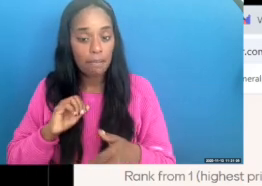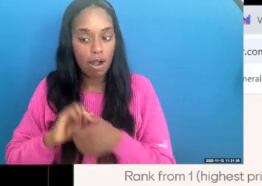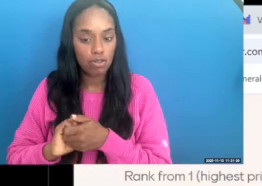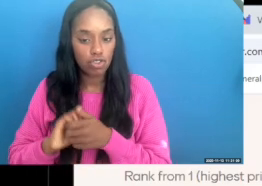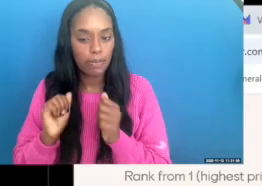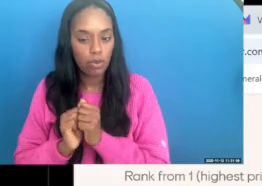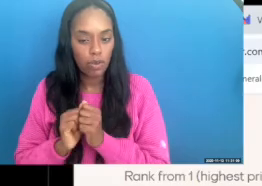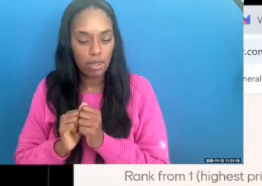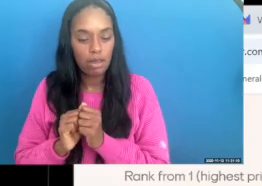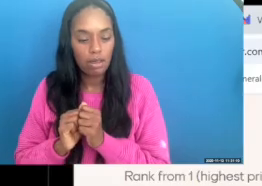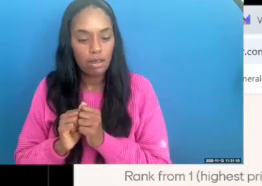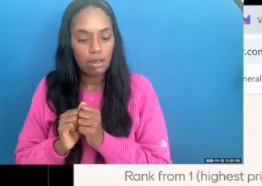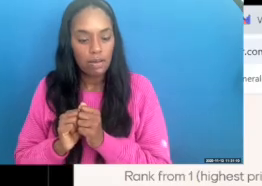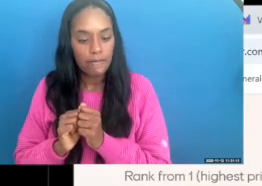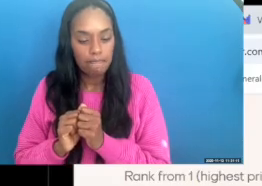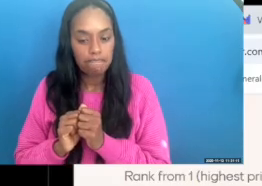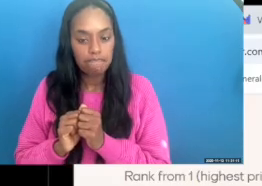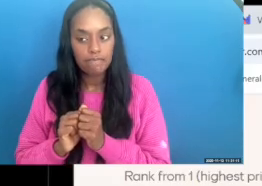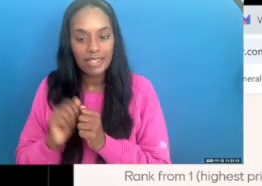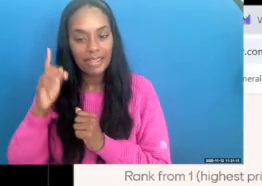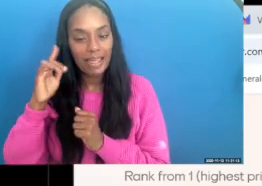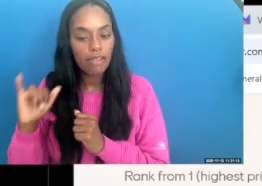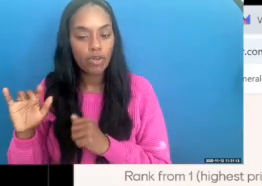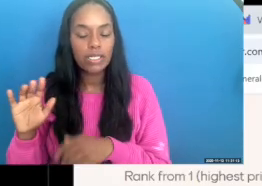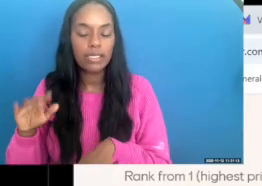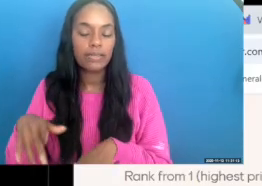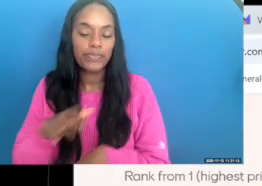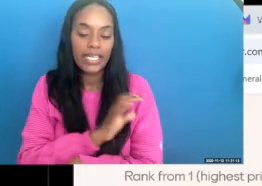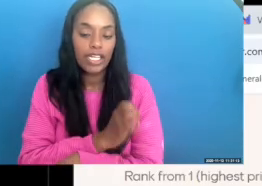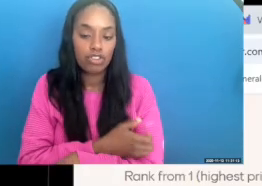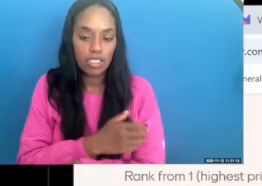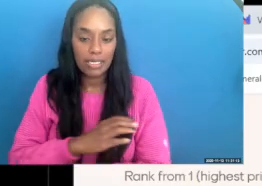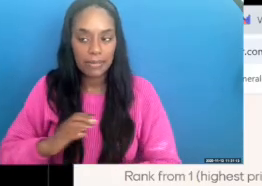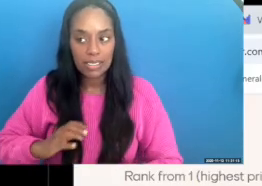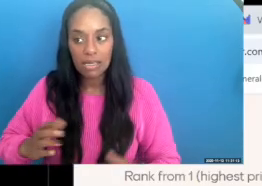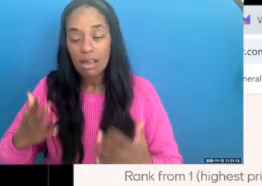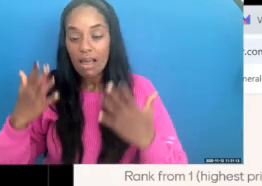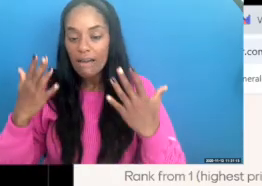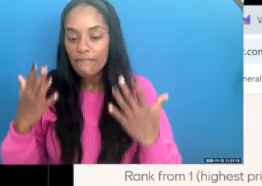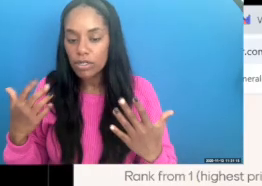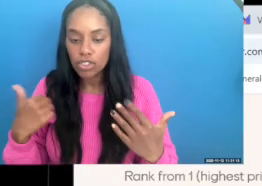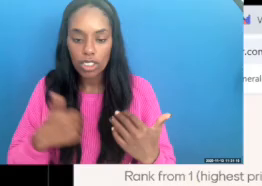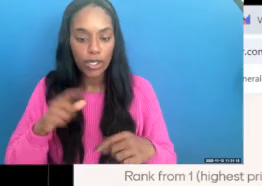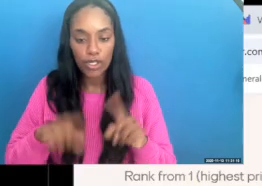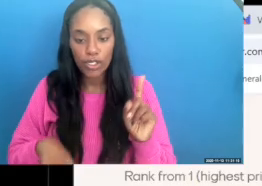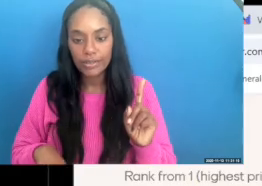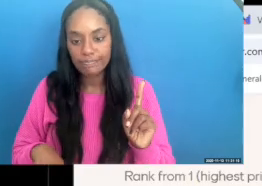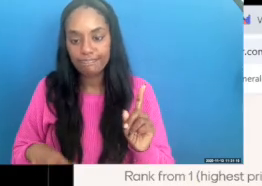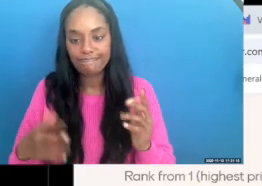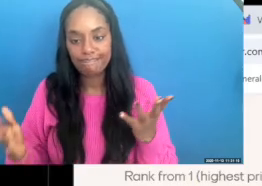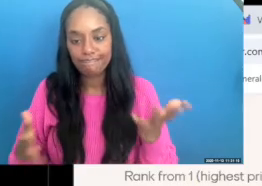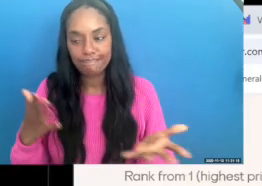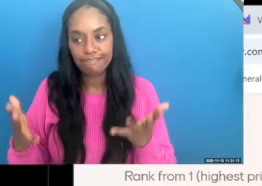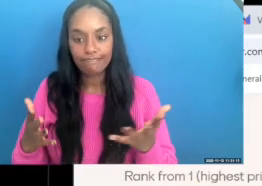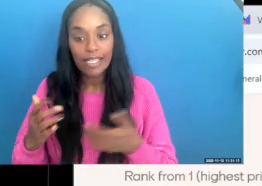on infrastructure, we do very much work in partnership with our friends over at the California Energy